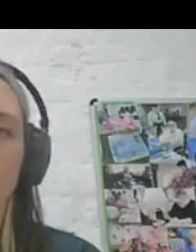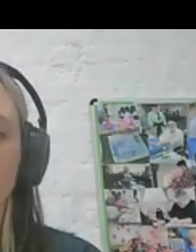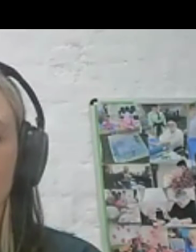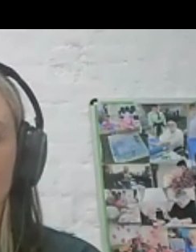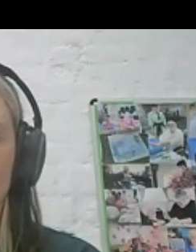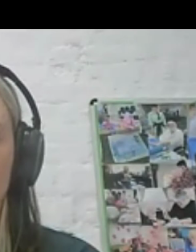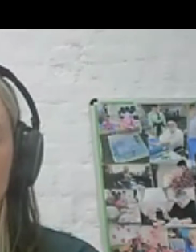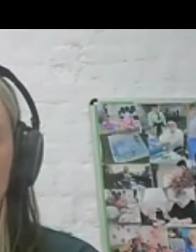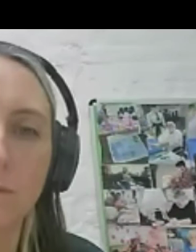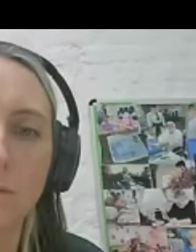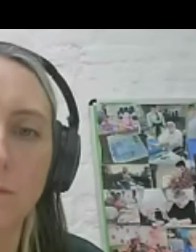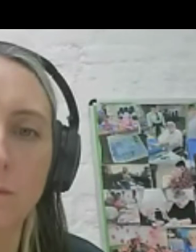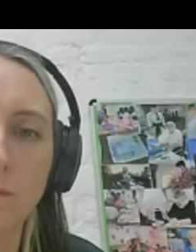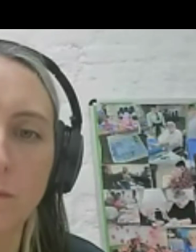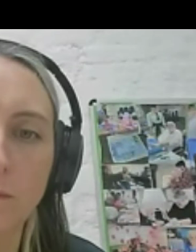Sorry, Lucy.